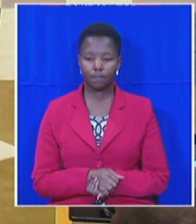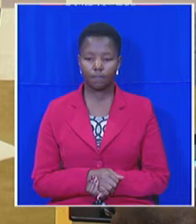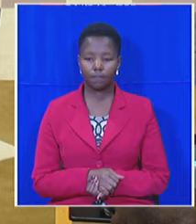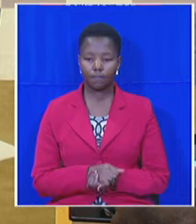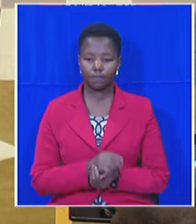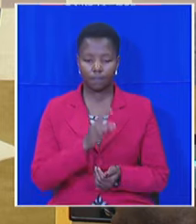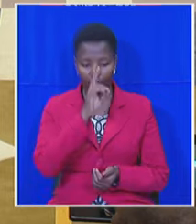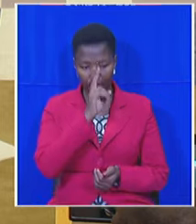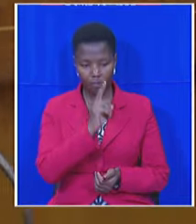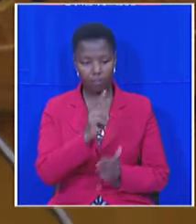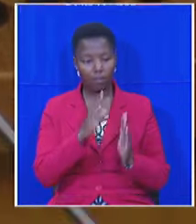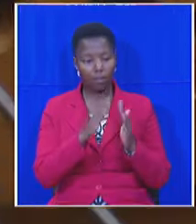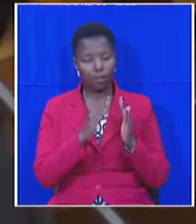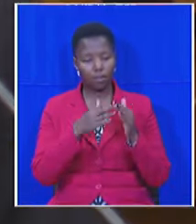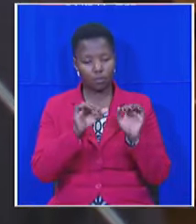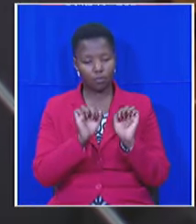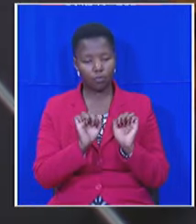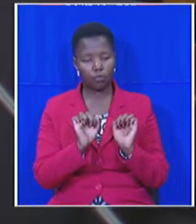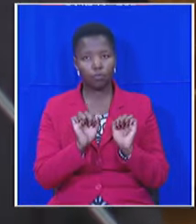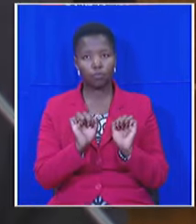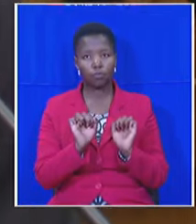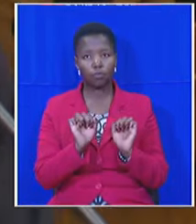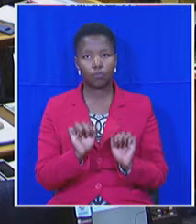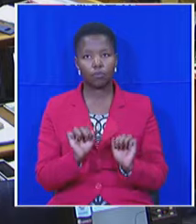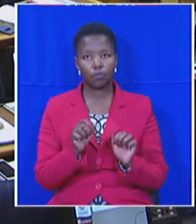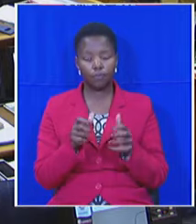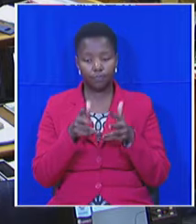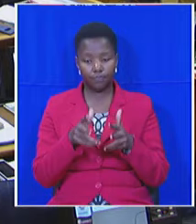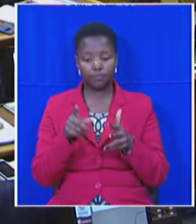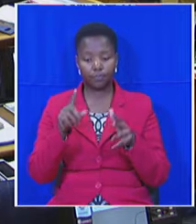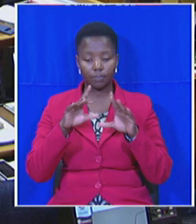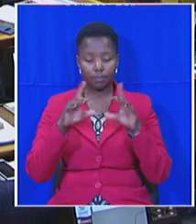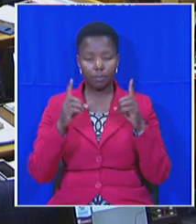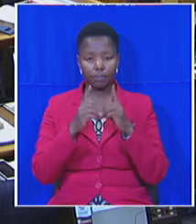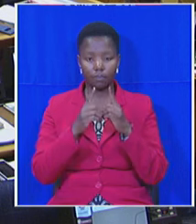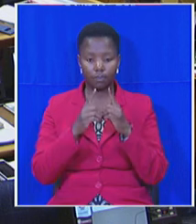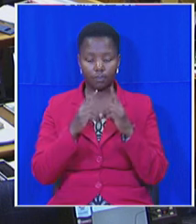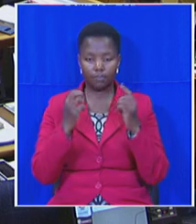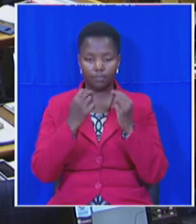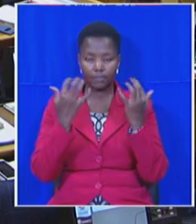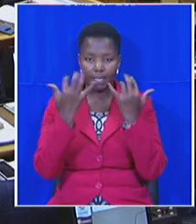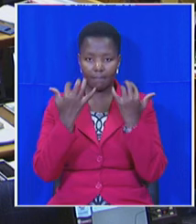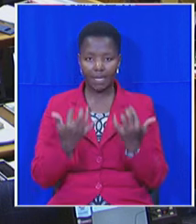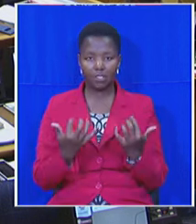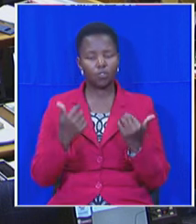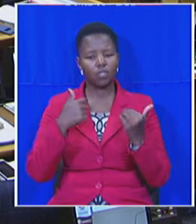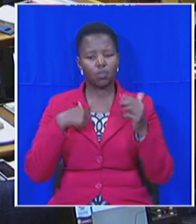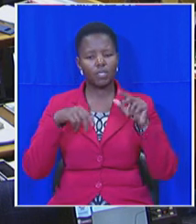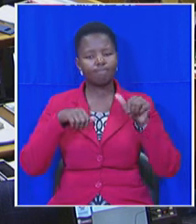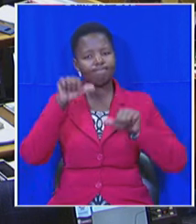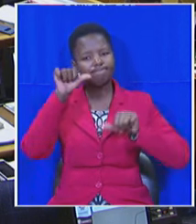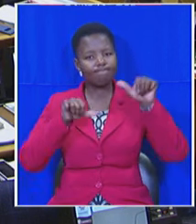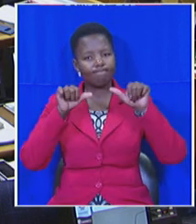Honourable House Chair, in objectively assessing this department's budget, we must assess it using the following